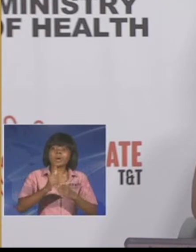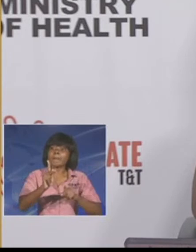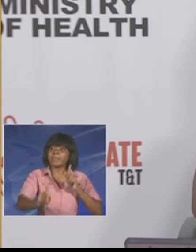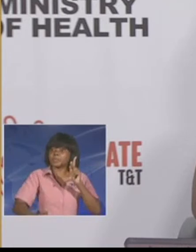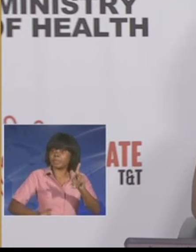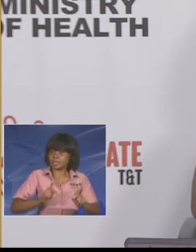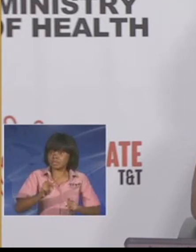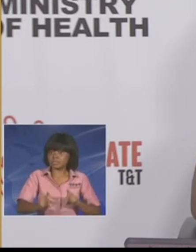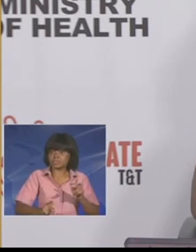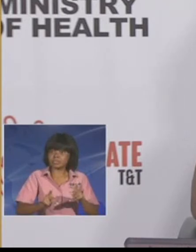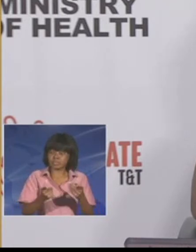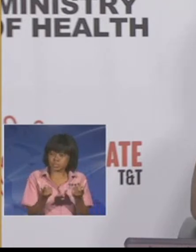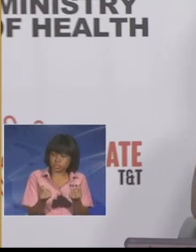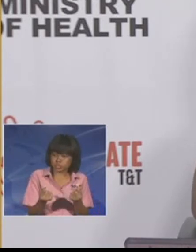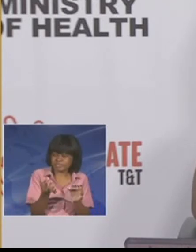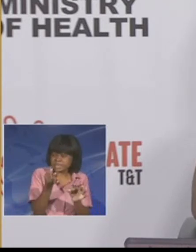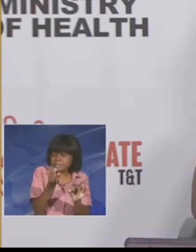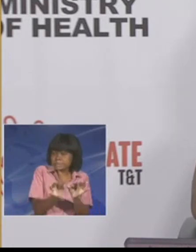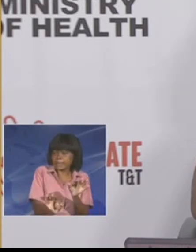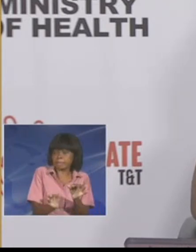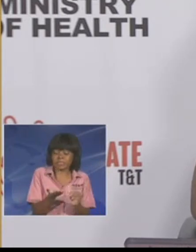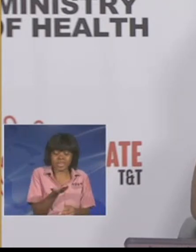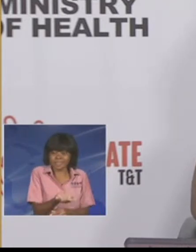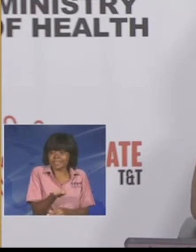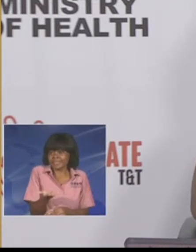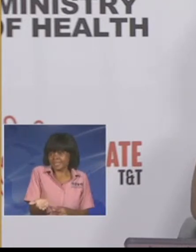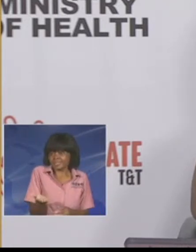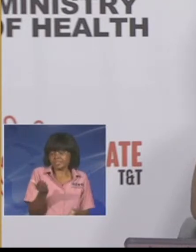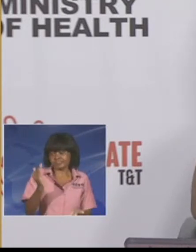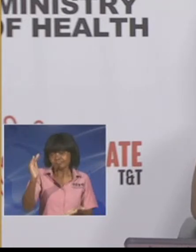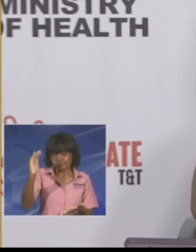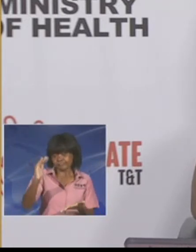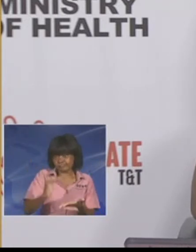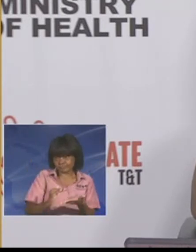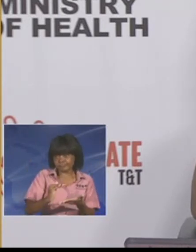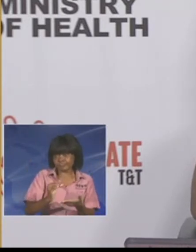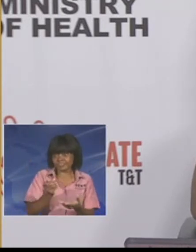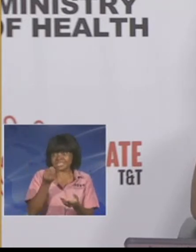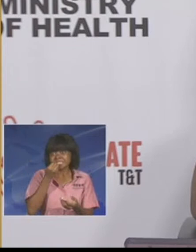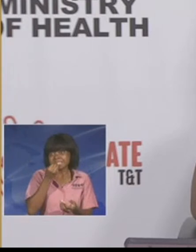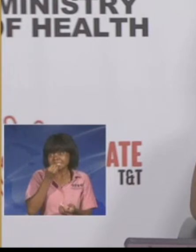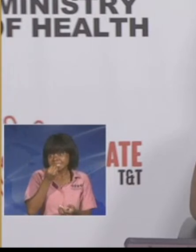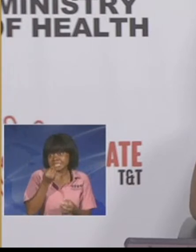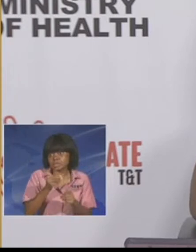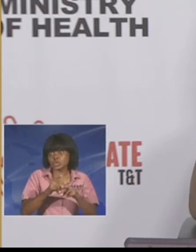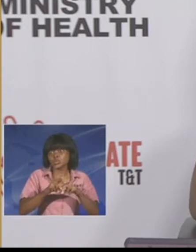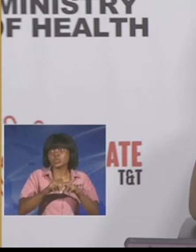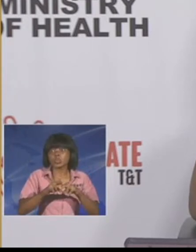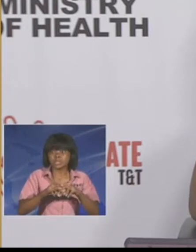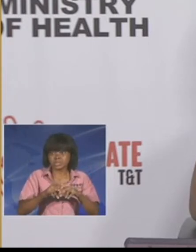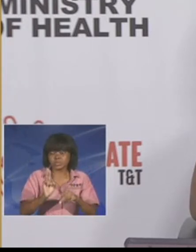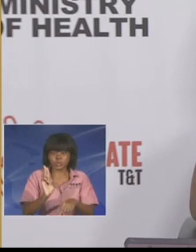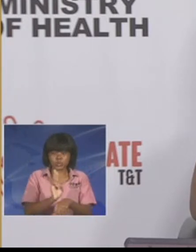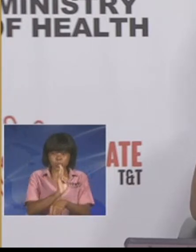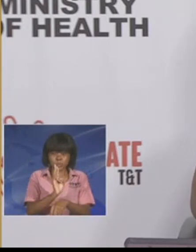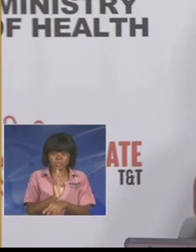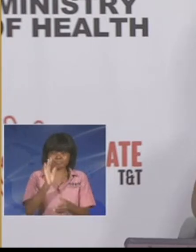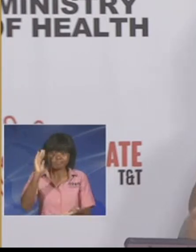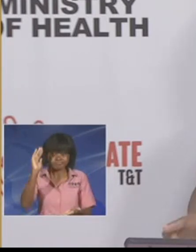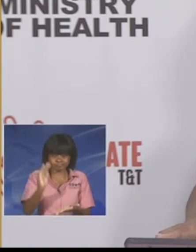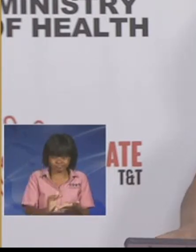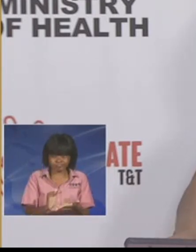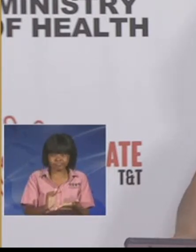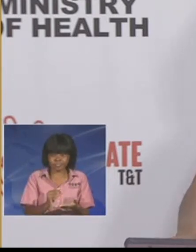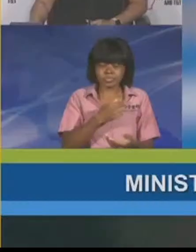simple daily strategies so that we can reduce our salt intake and reduce our risk for hypertension. First